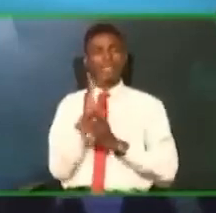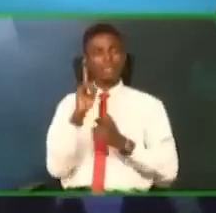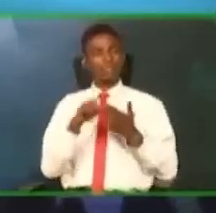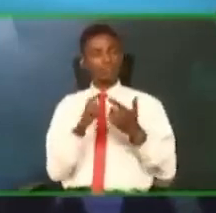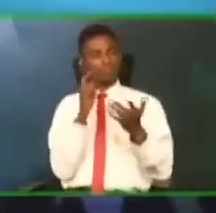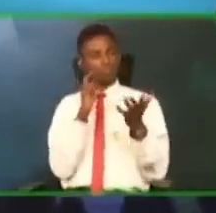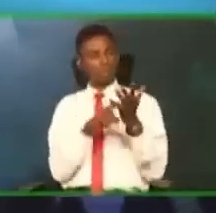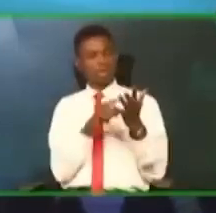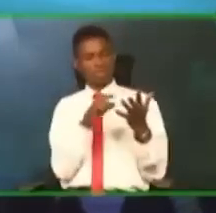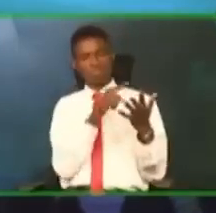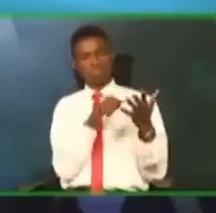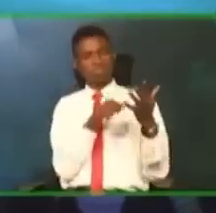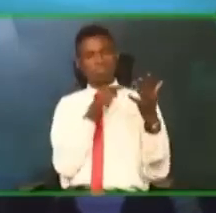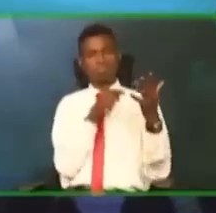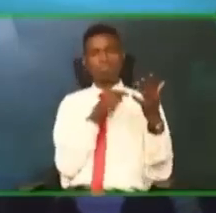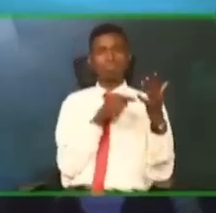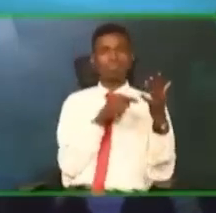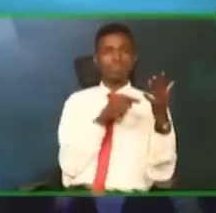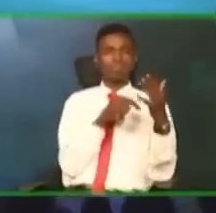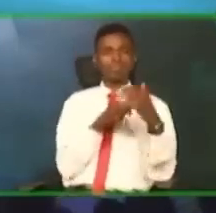it.